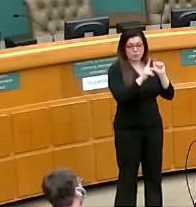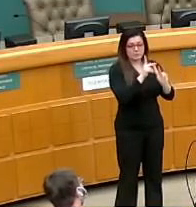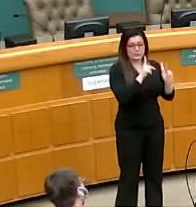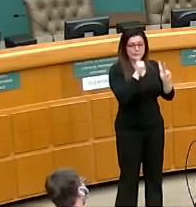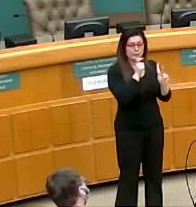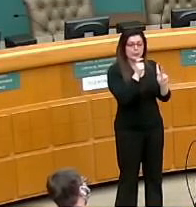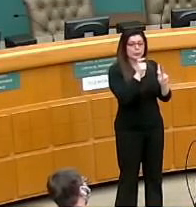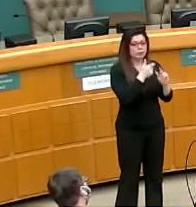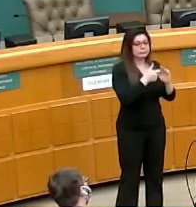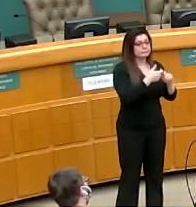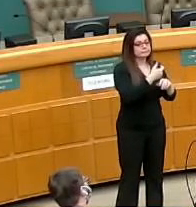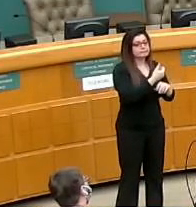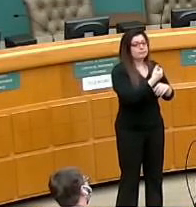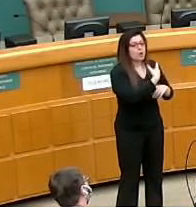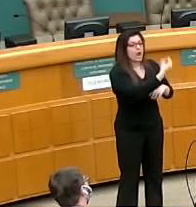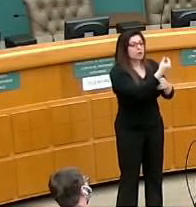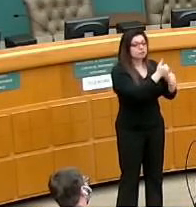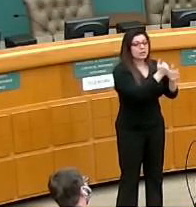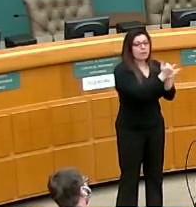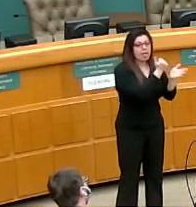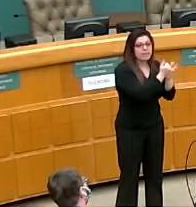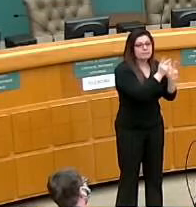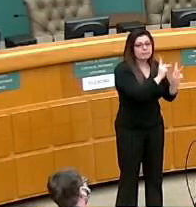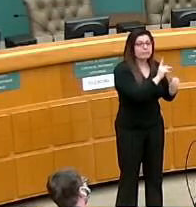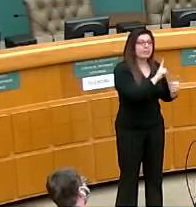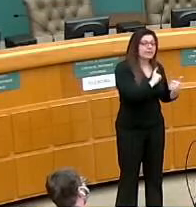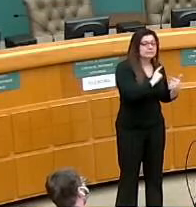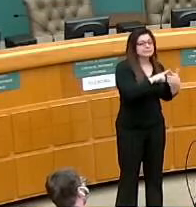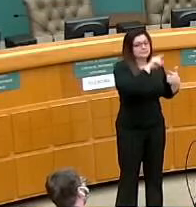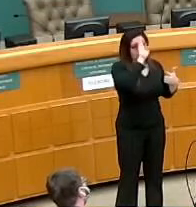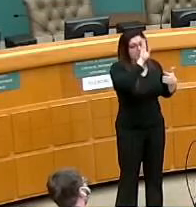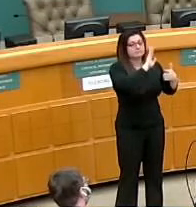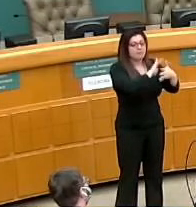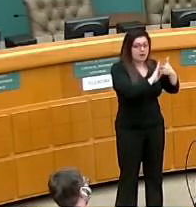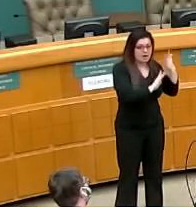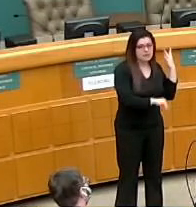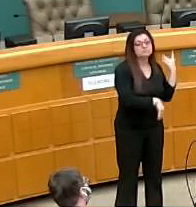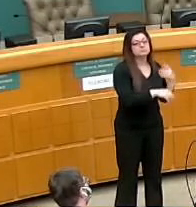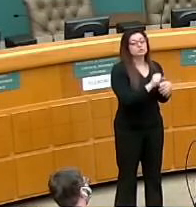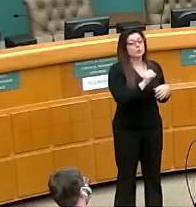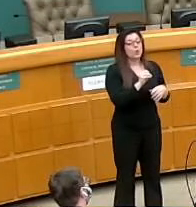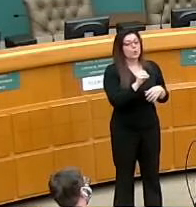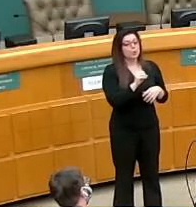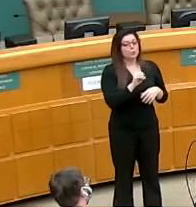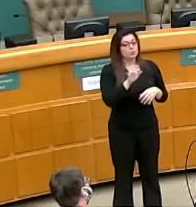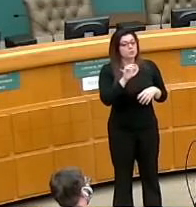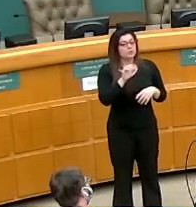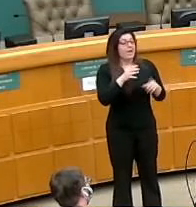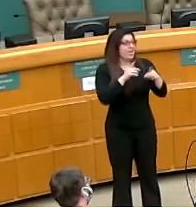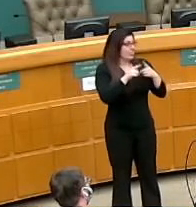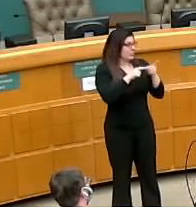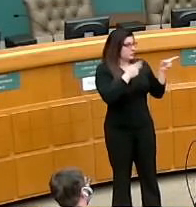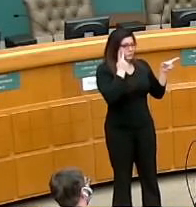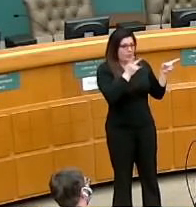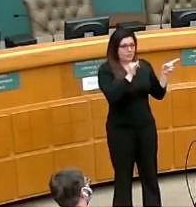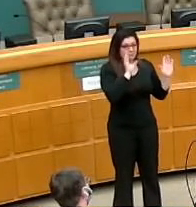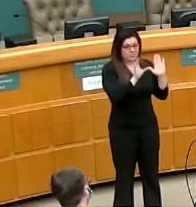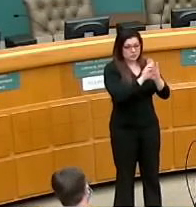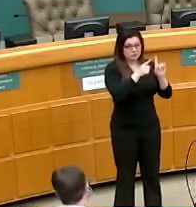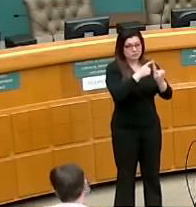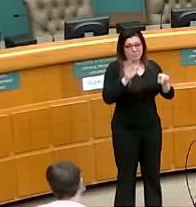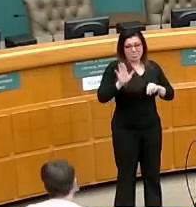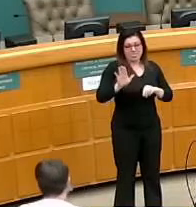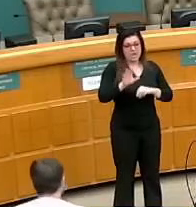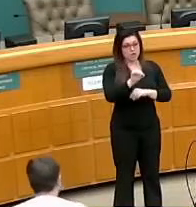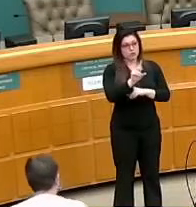several examples. The drone footage from the weekend. I mean, it's just all evidence that Texas A&M Corpus Christi is really stepping